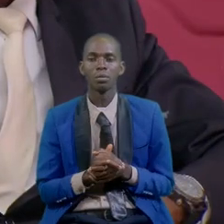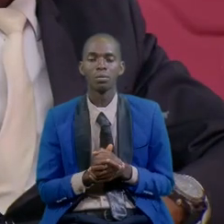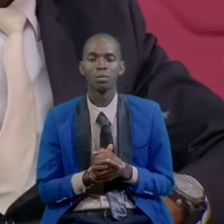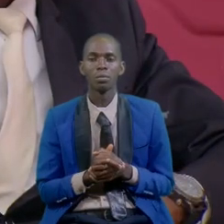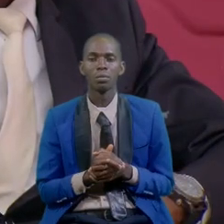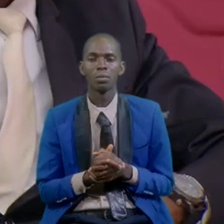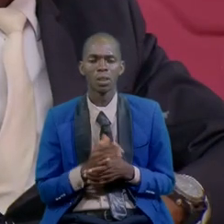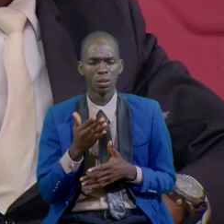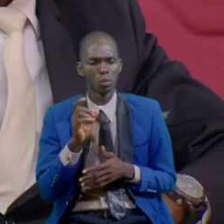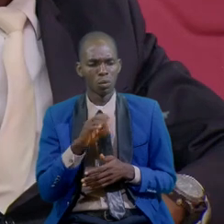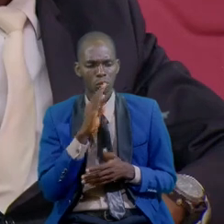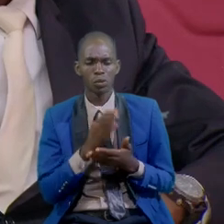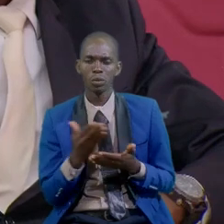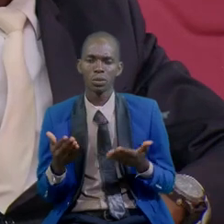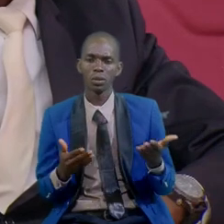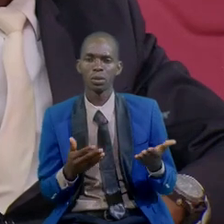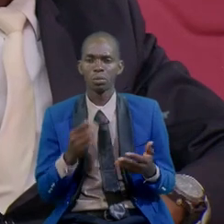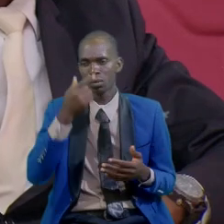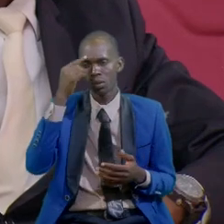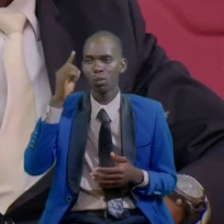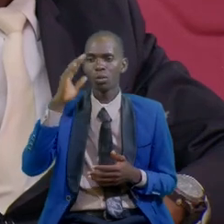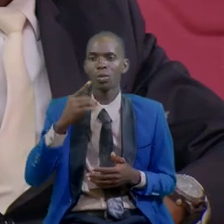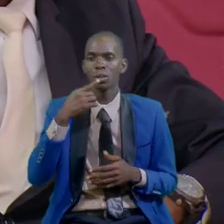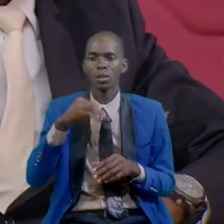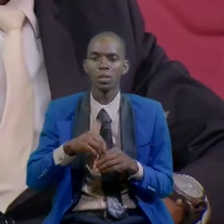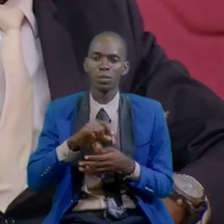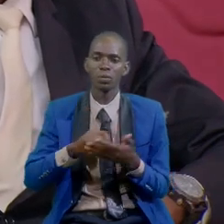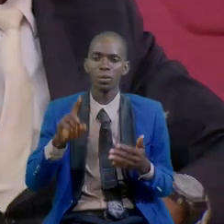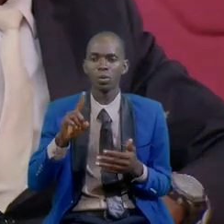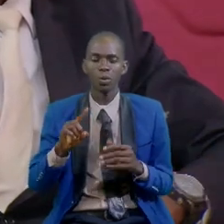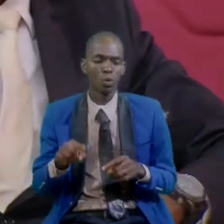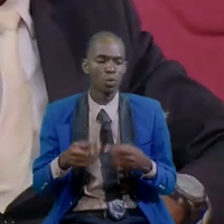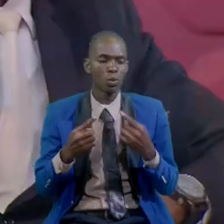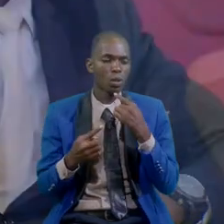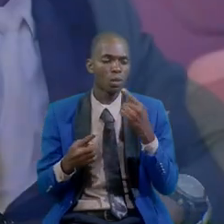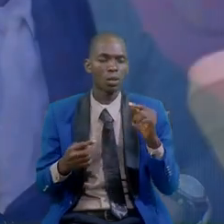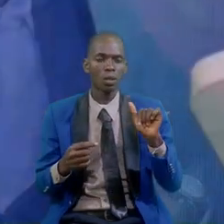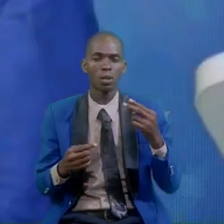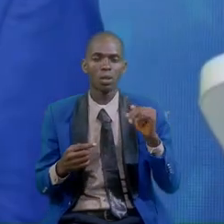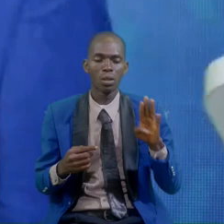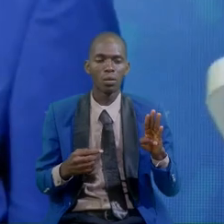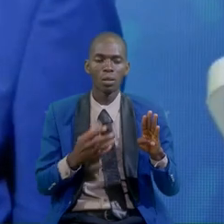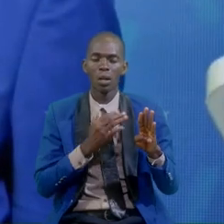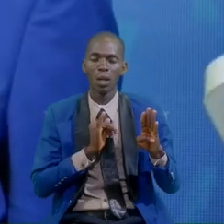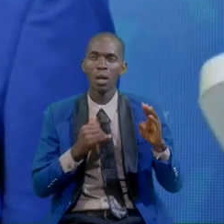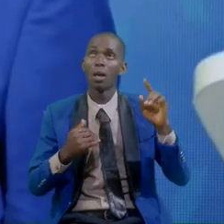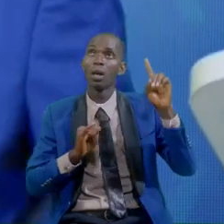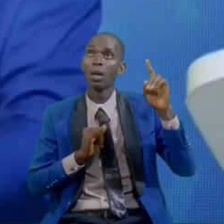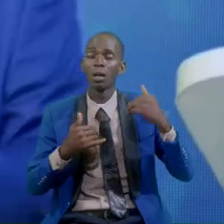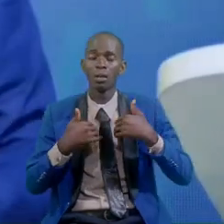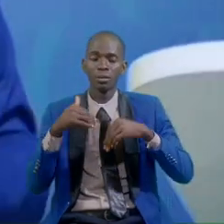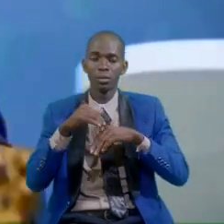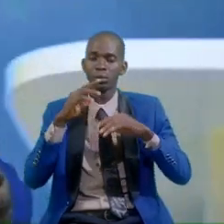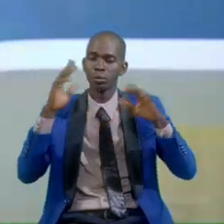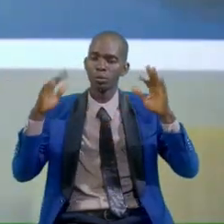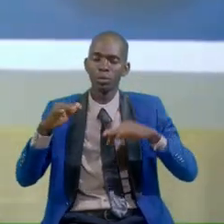There should be something. God said in verse 1, go tell Ahab, I send rain upon the land. And